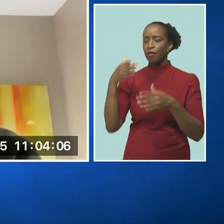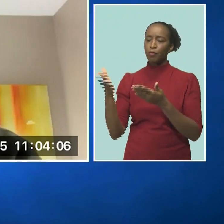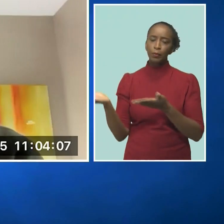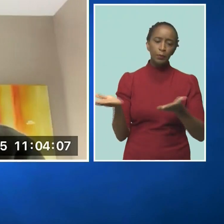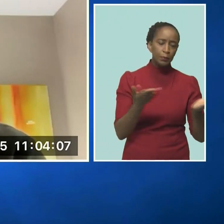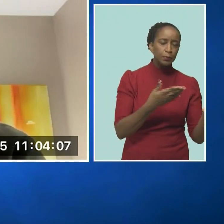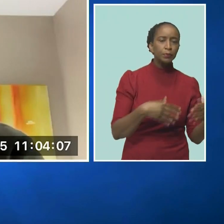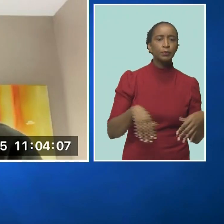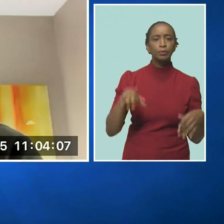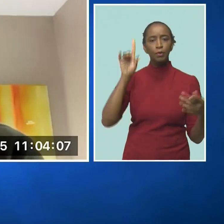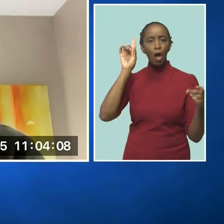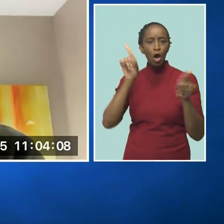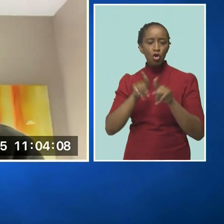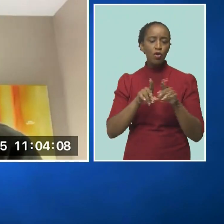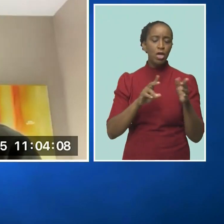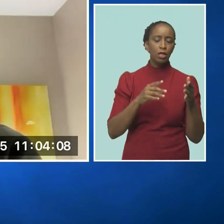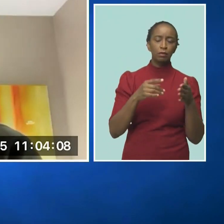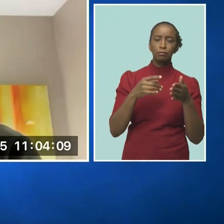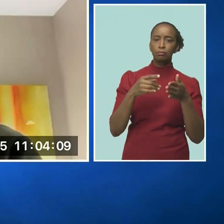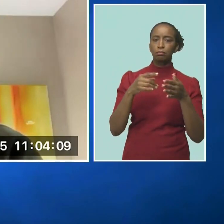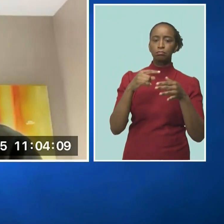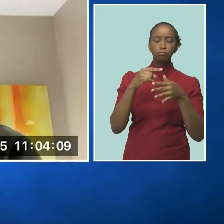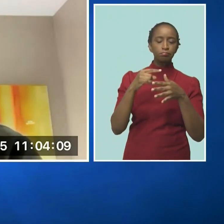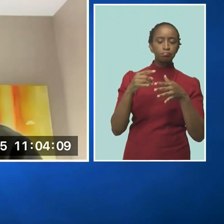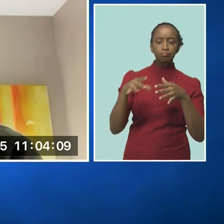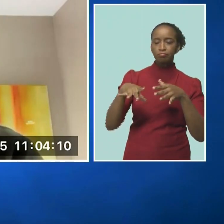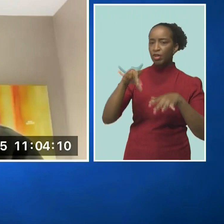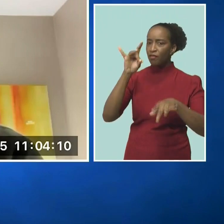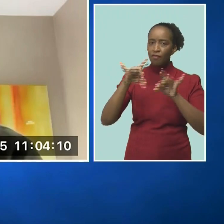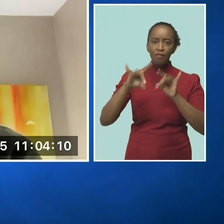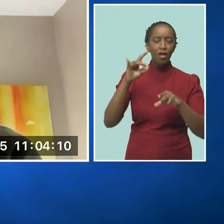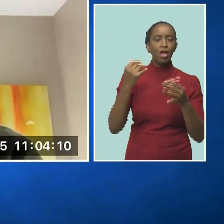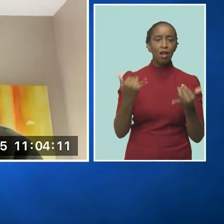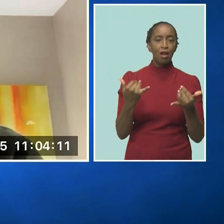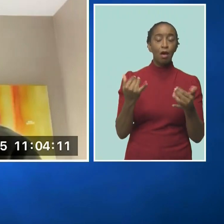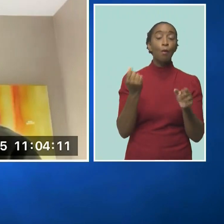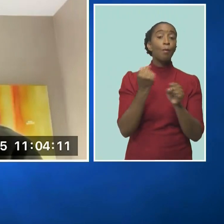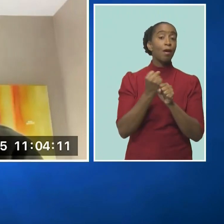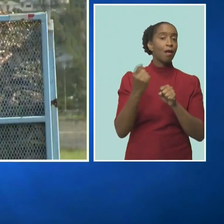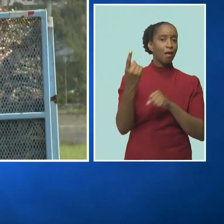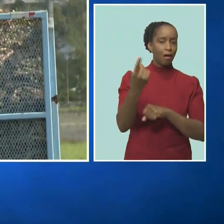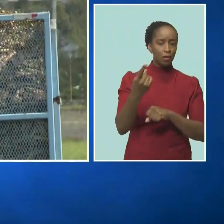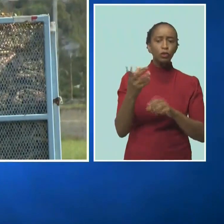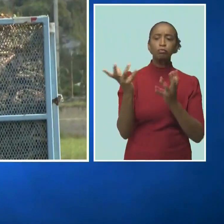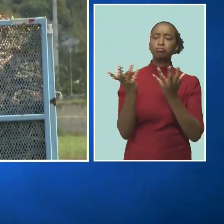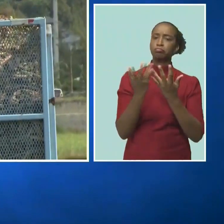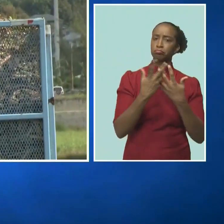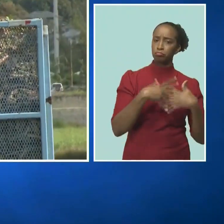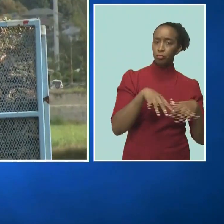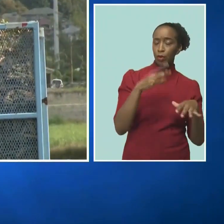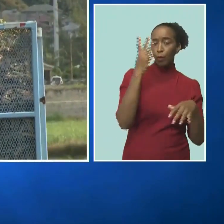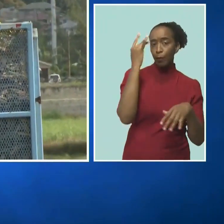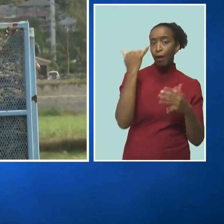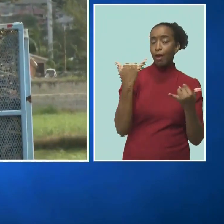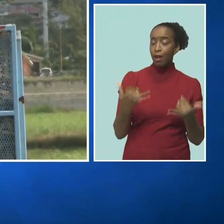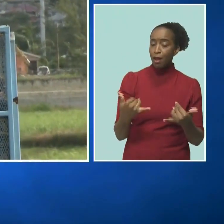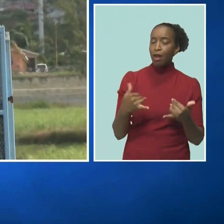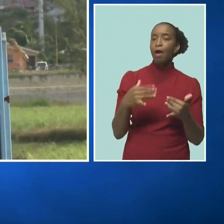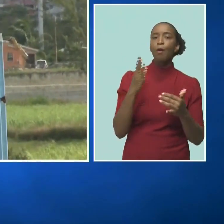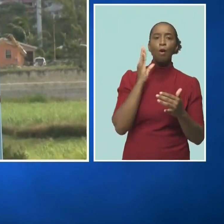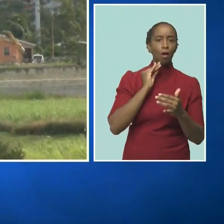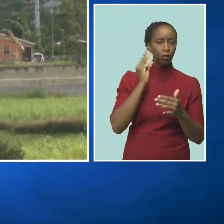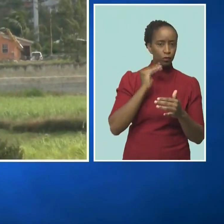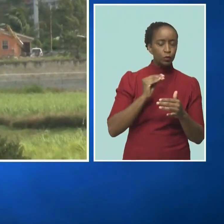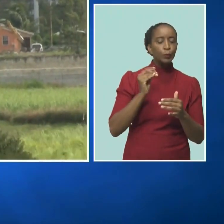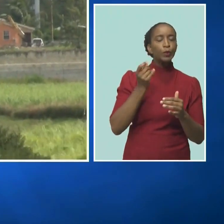etc. But next year it would be plain sailing, because then we would have the experience. Overall, the BSIL is pleased